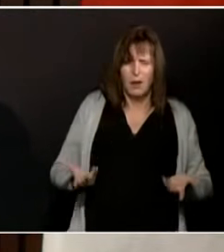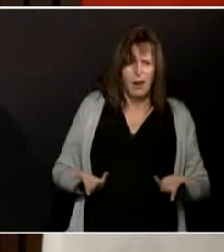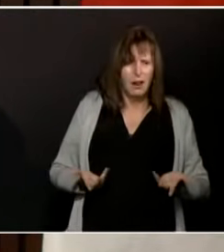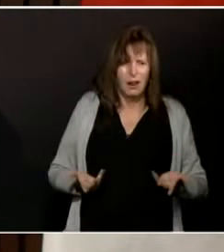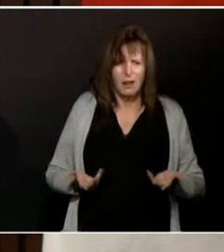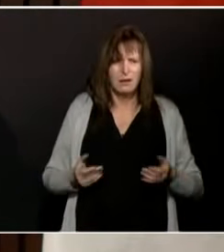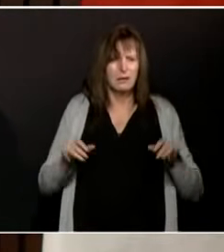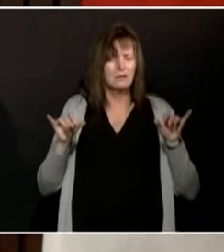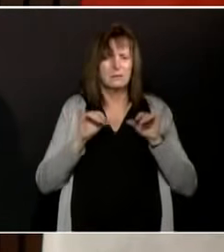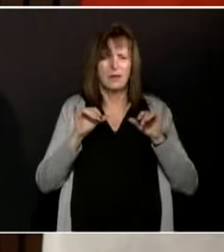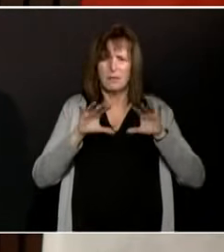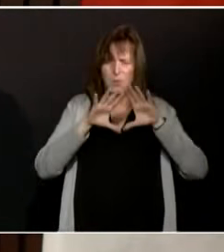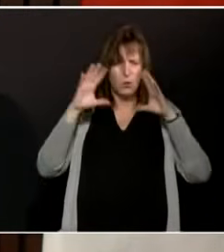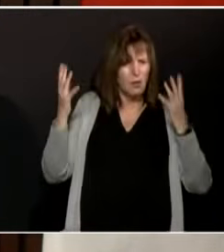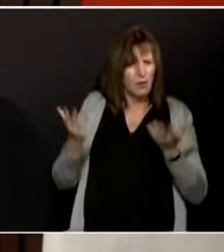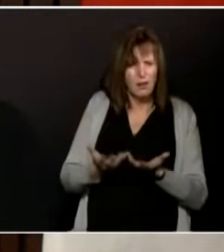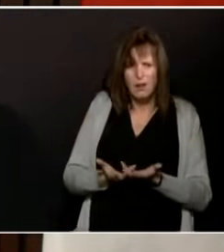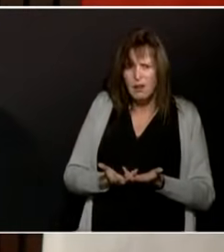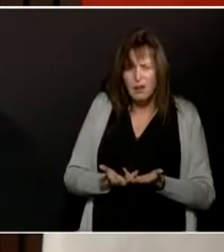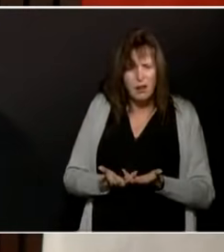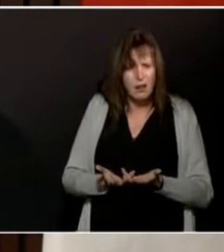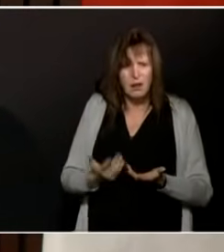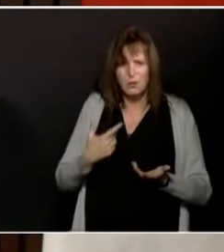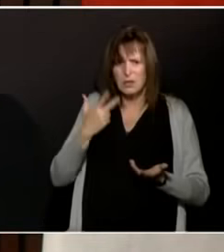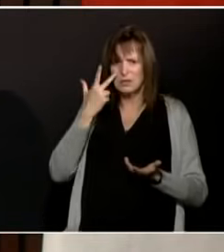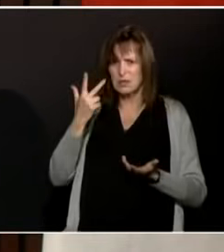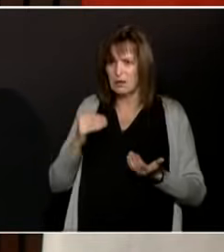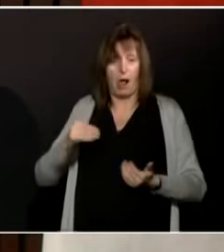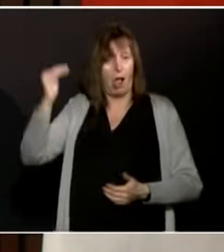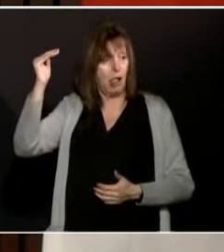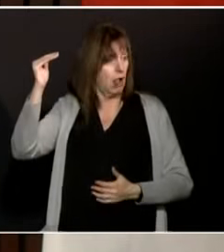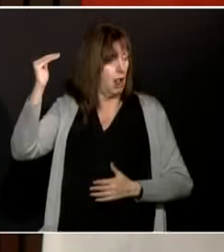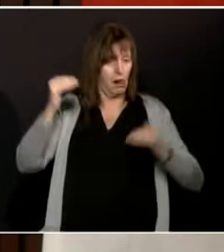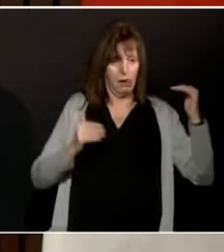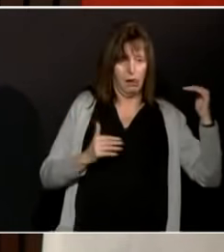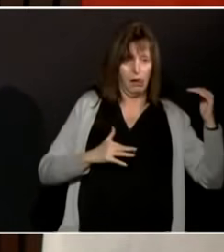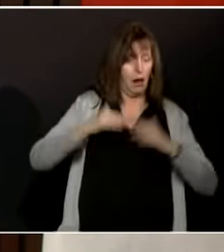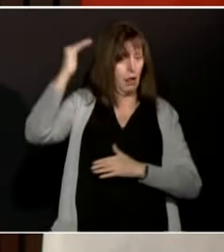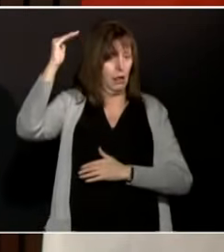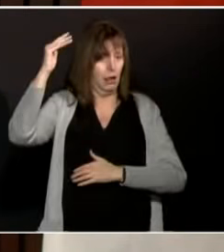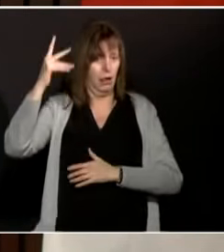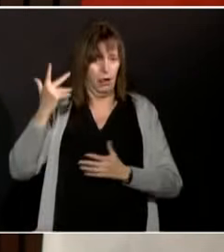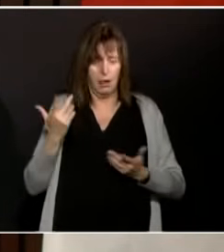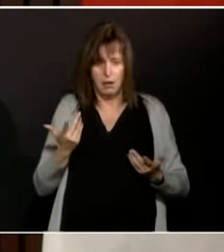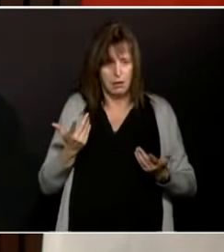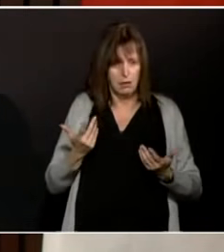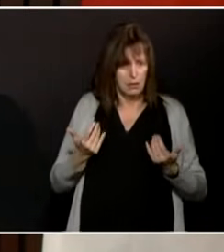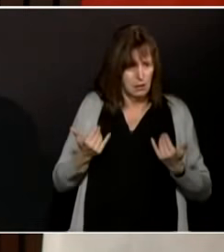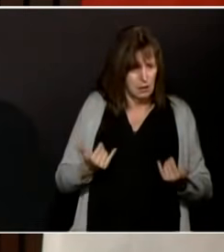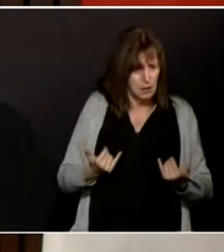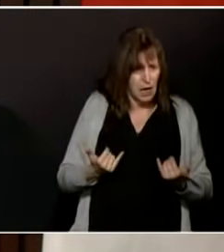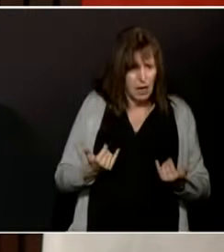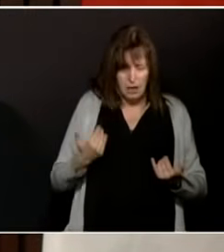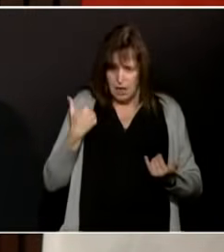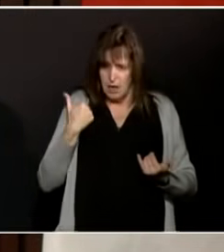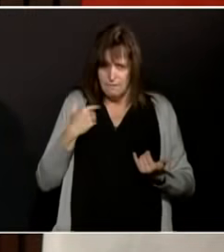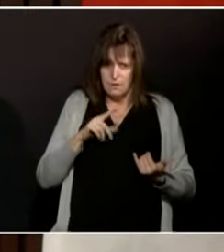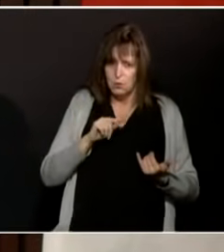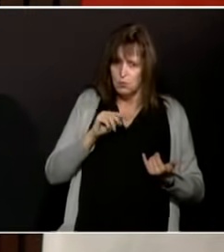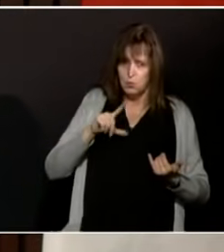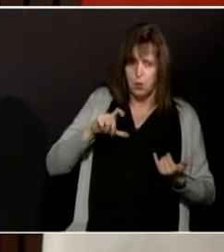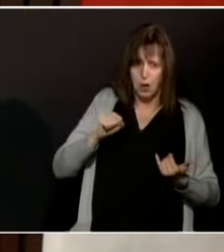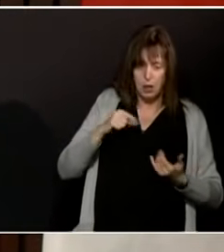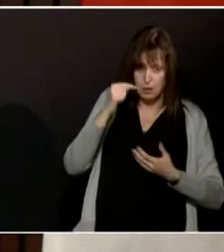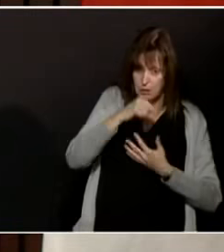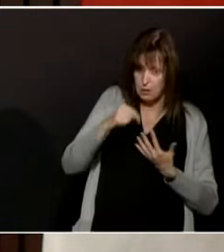have a tool to help fight the pandemic, which is vaccines. We need to use that tool to really correct that inequity.